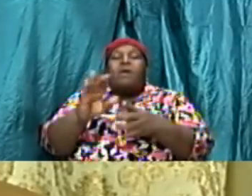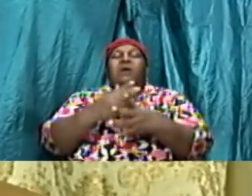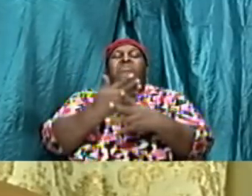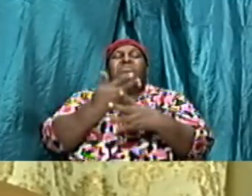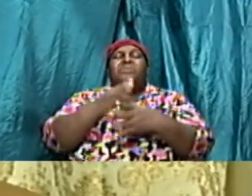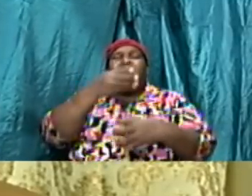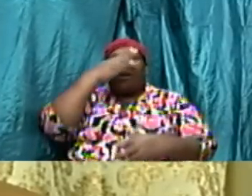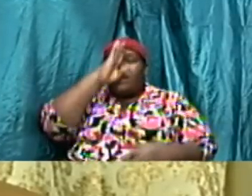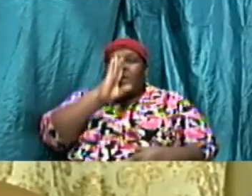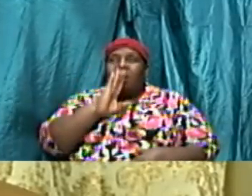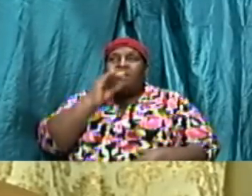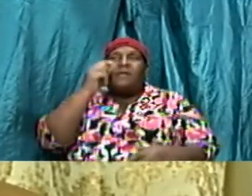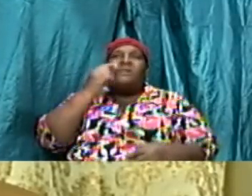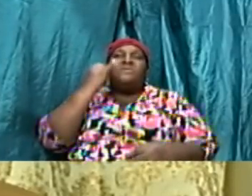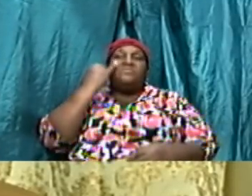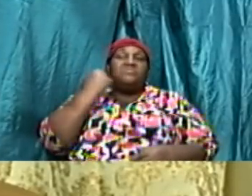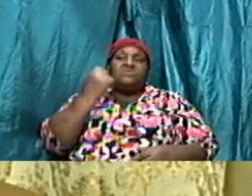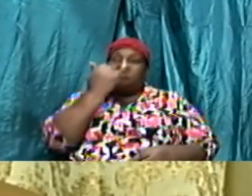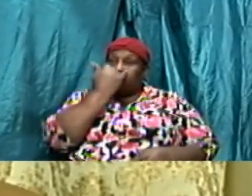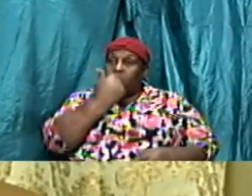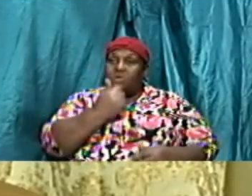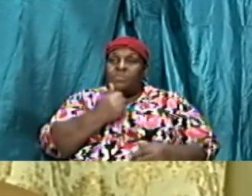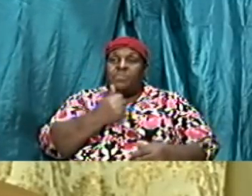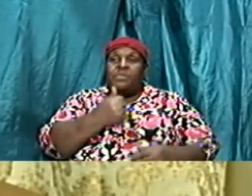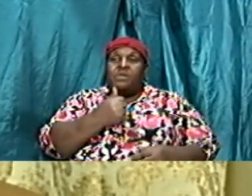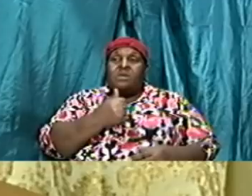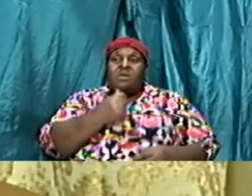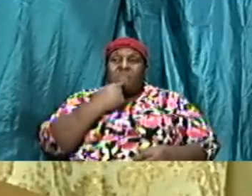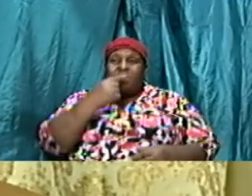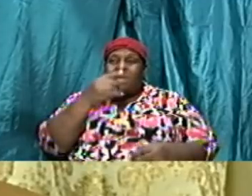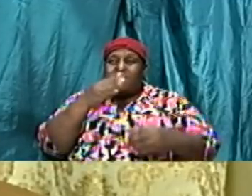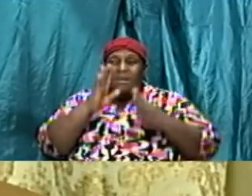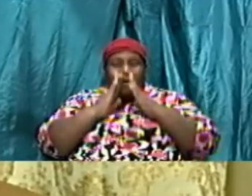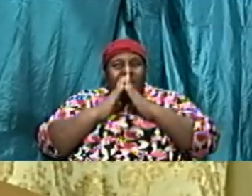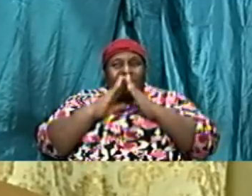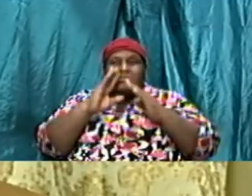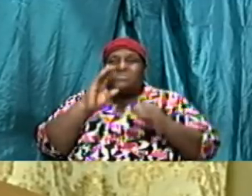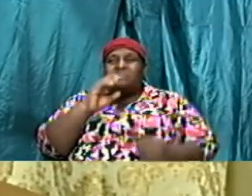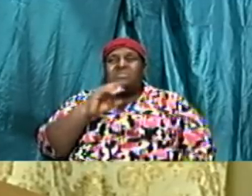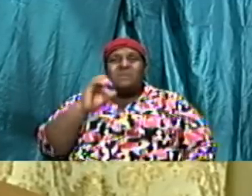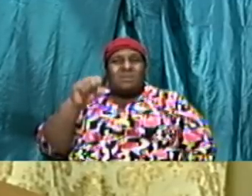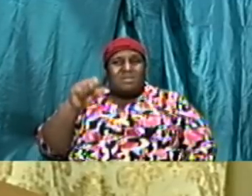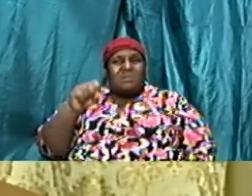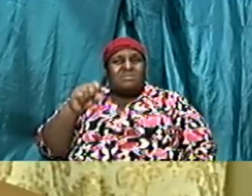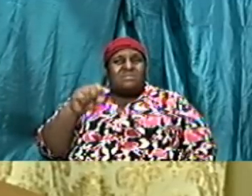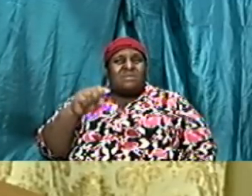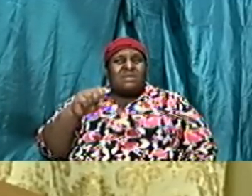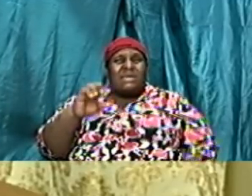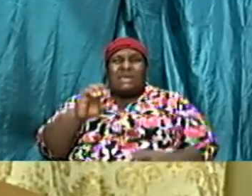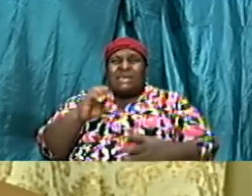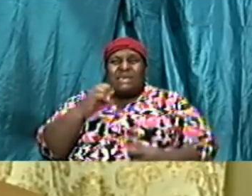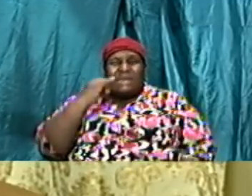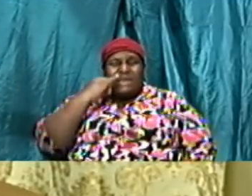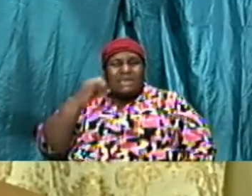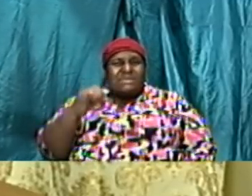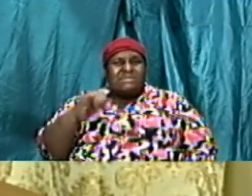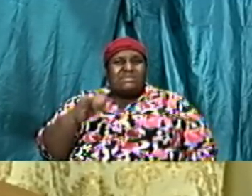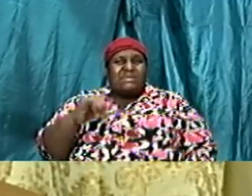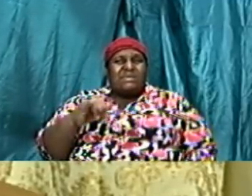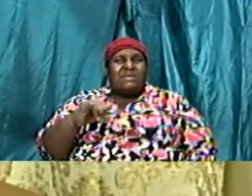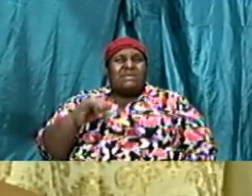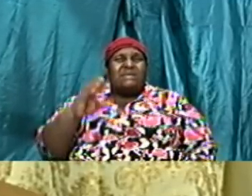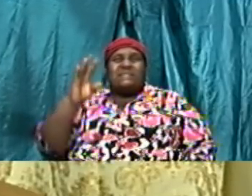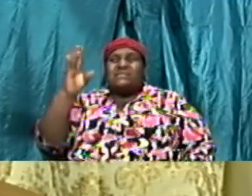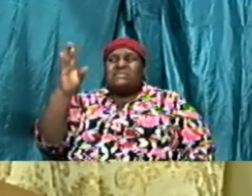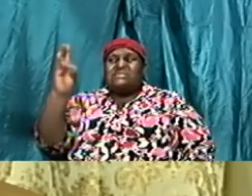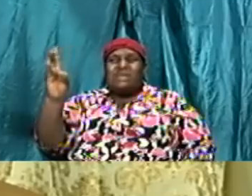yes, but isn't the Sabbath a part of the Ten Commandments? And we're going to look at that. Because when we move into the Ten, we are